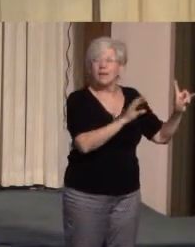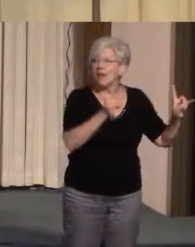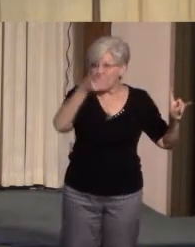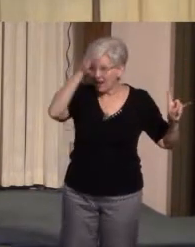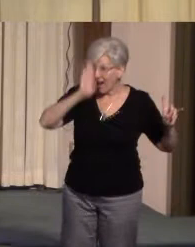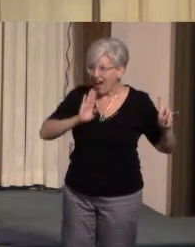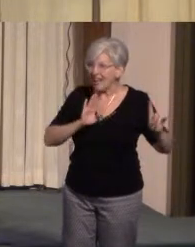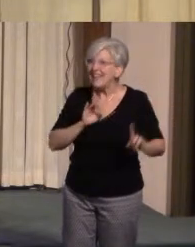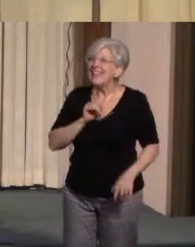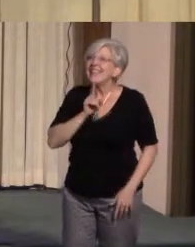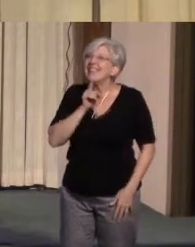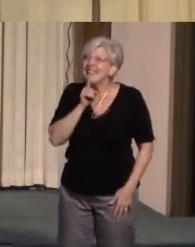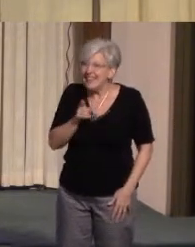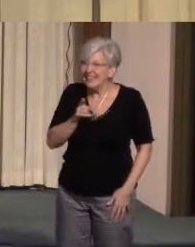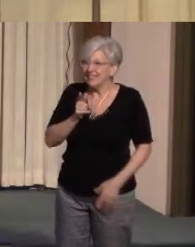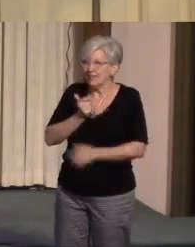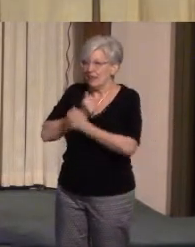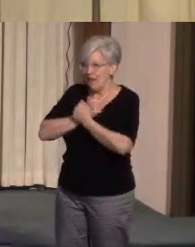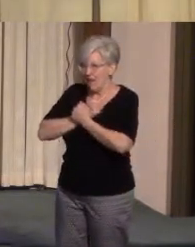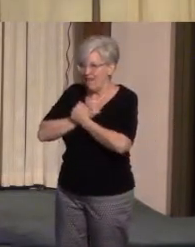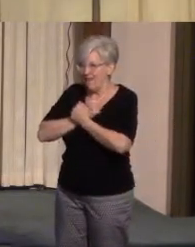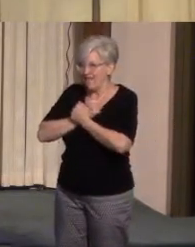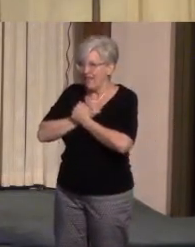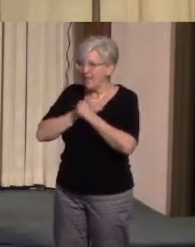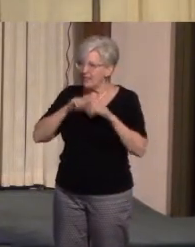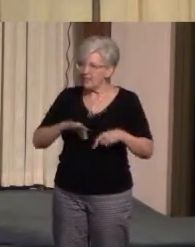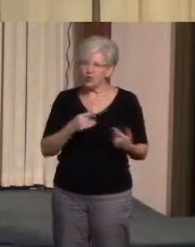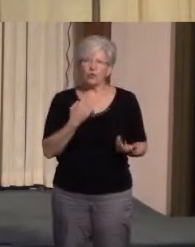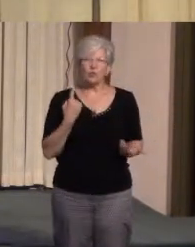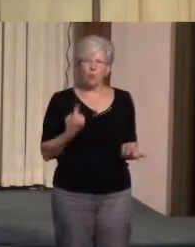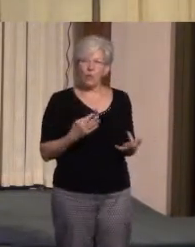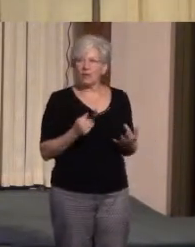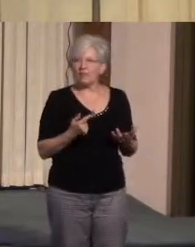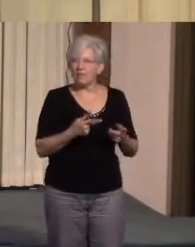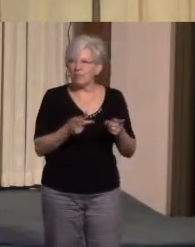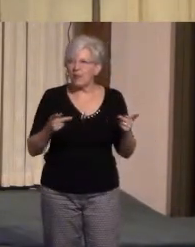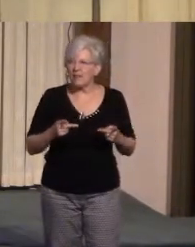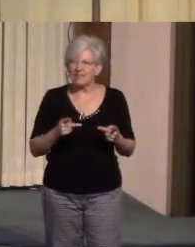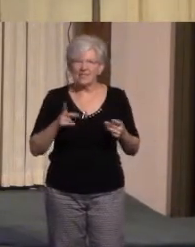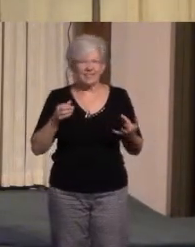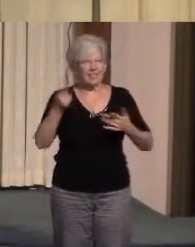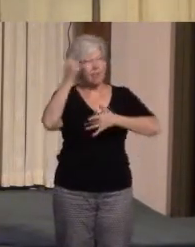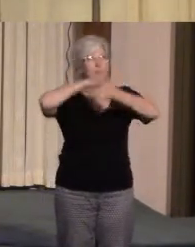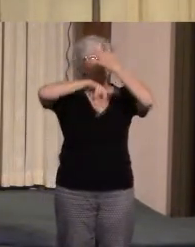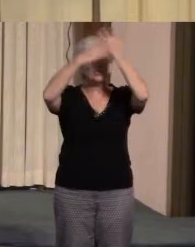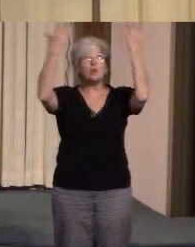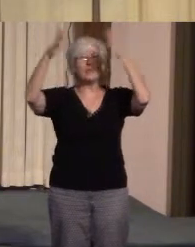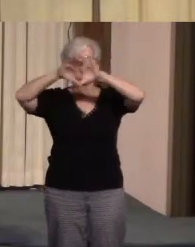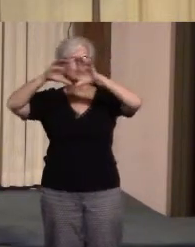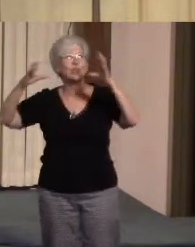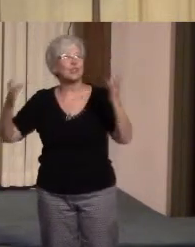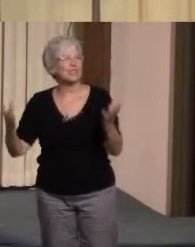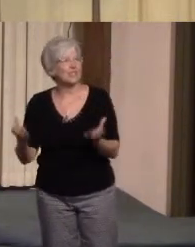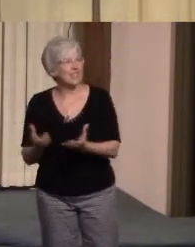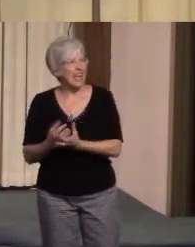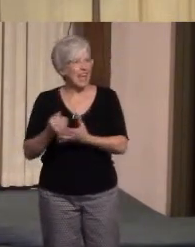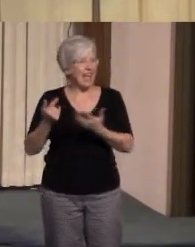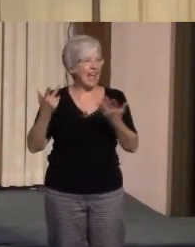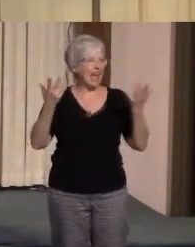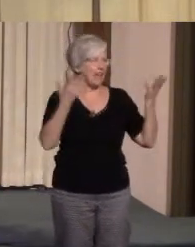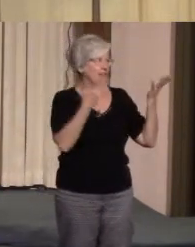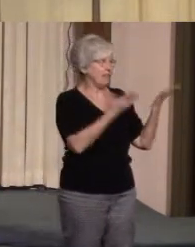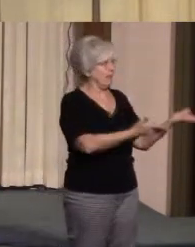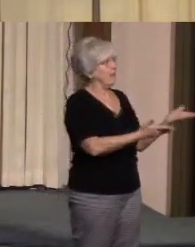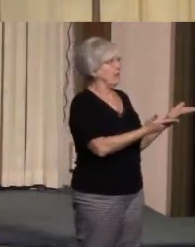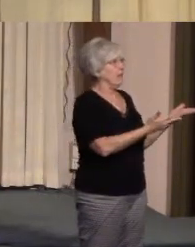is love. Now, this is one of those places where the universe and the way it works and the science of it kind of intersects with my